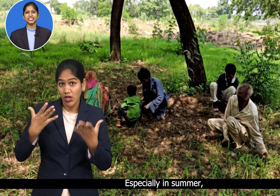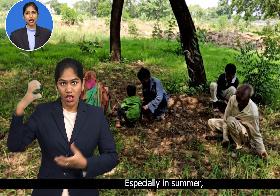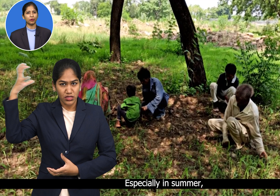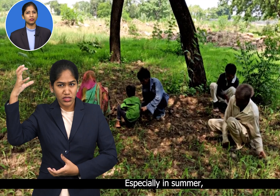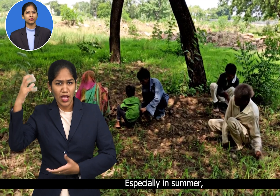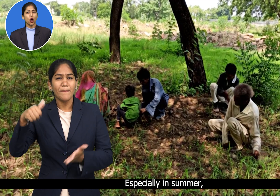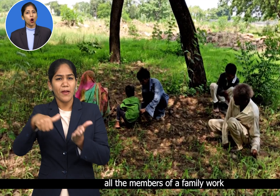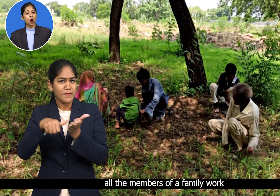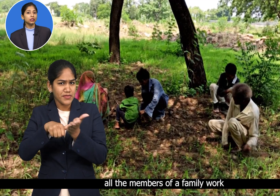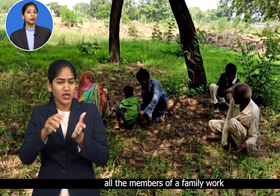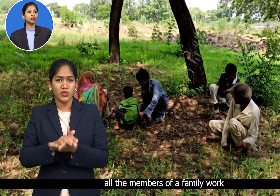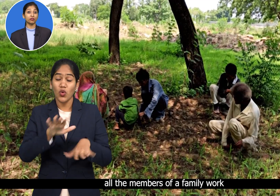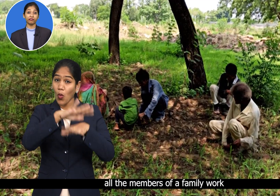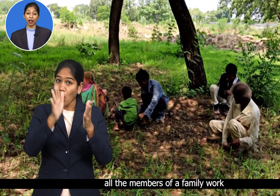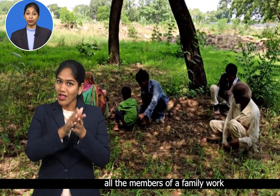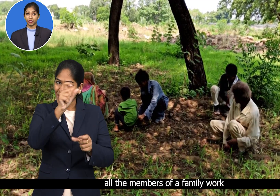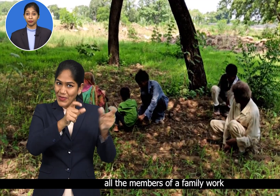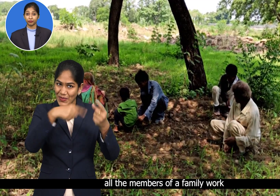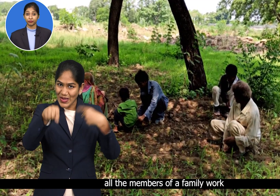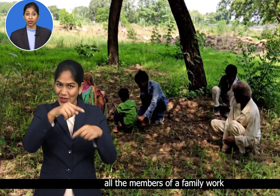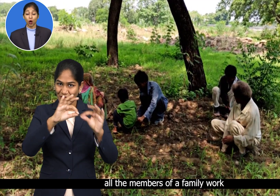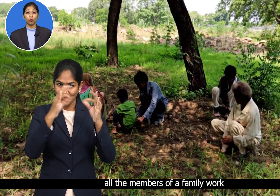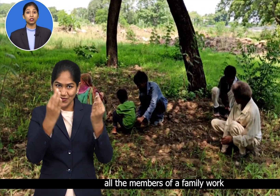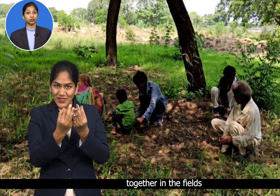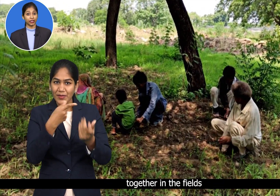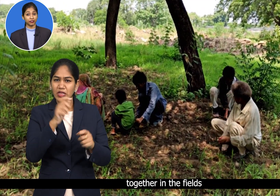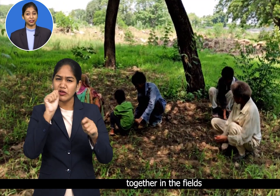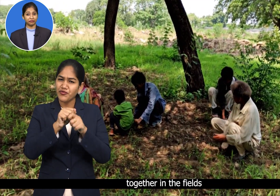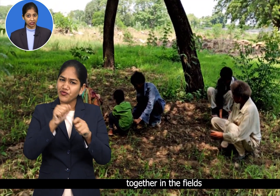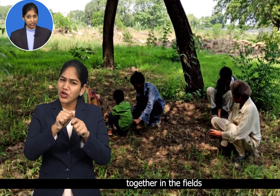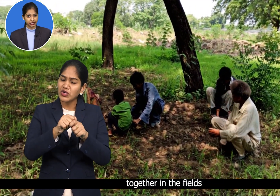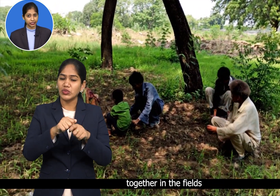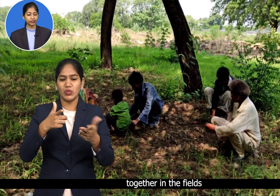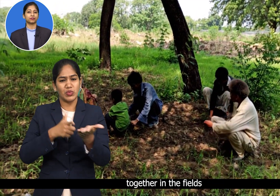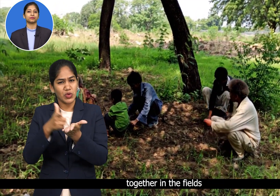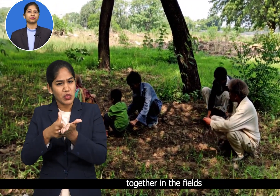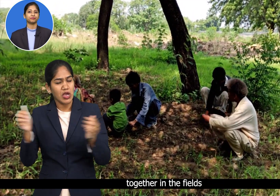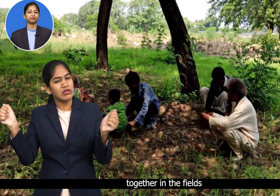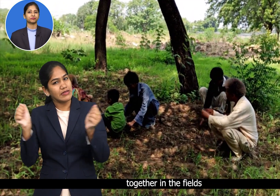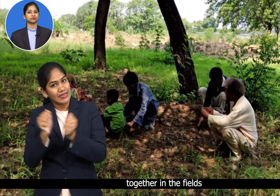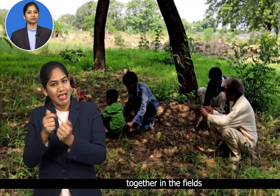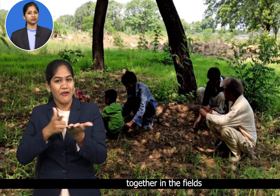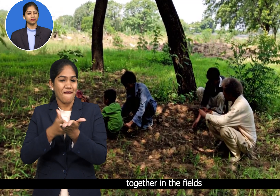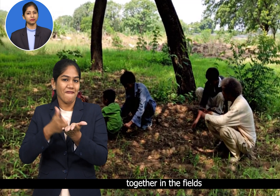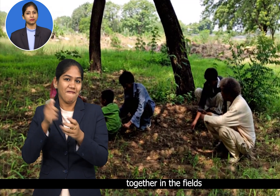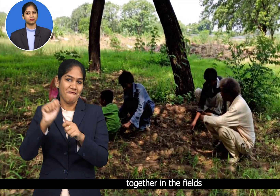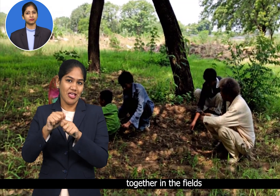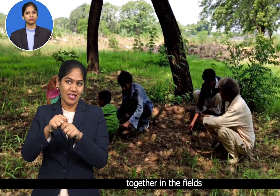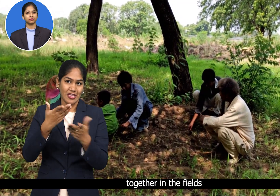Especially in summer, all the members of a family work together in the fields,